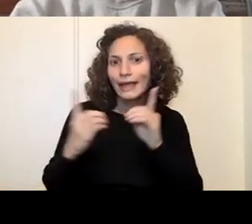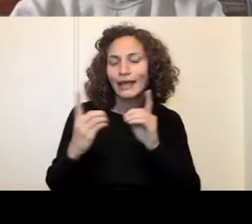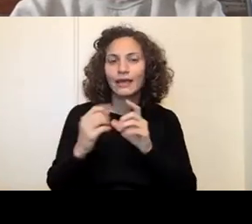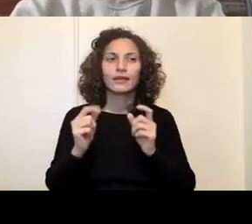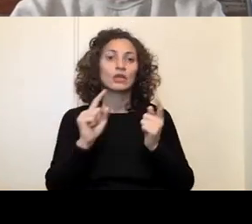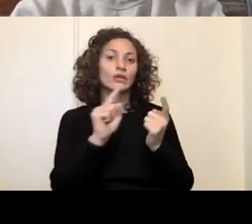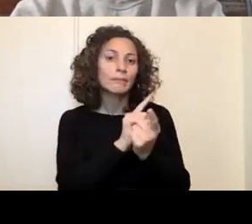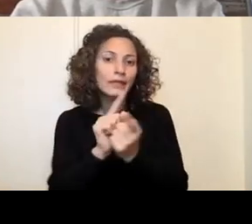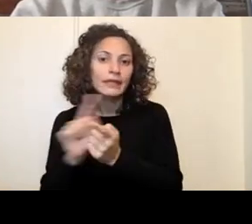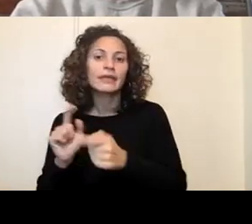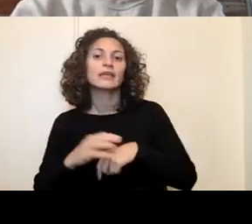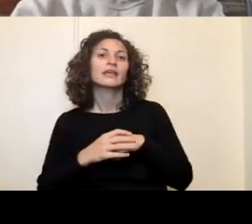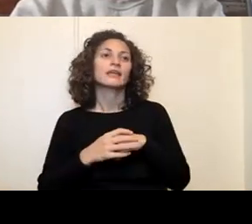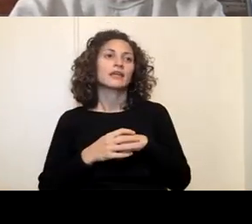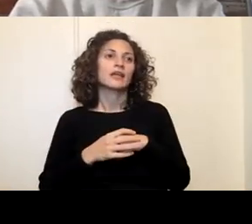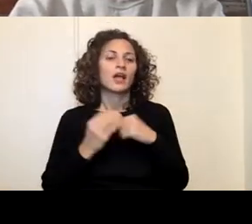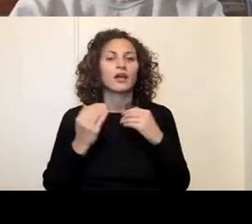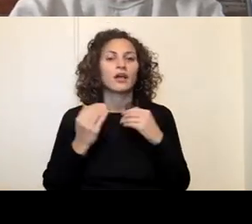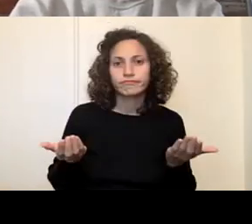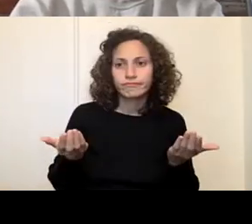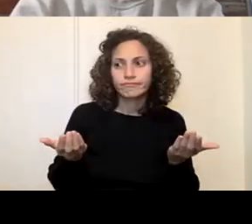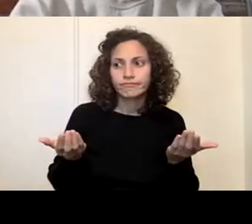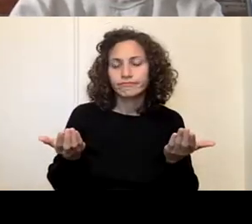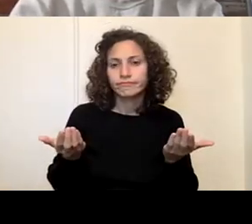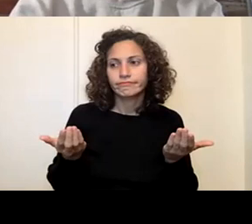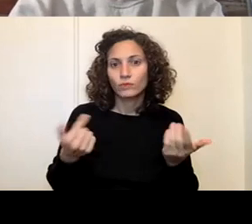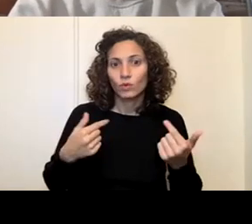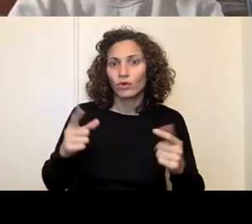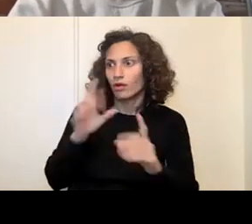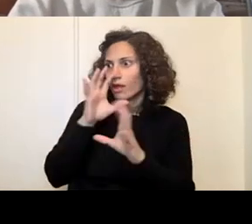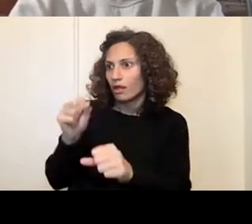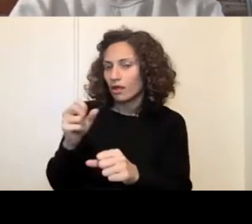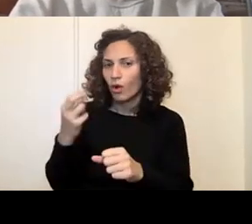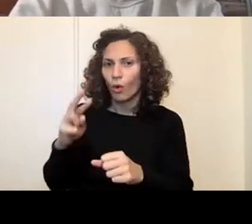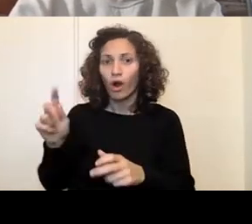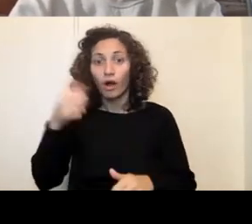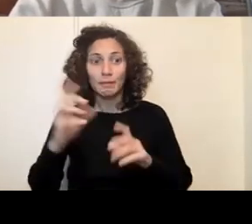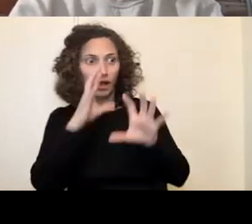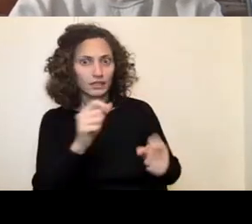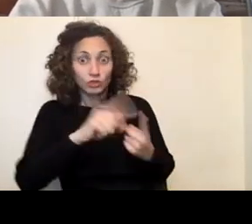or to, have, be attracted or have people be attracted to them.